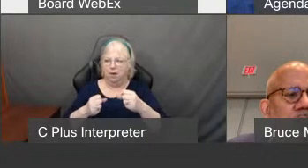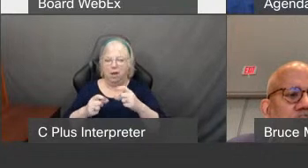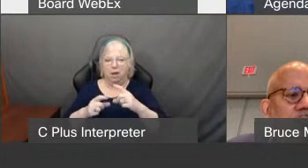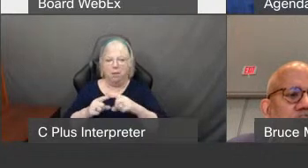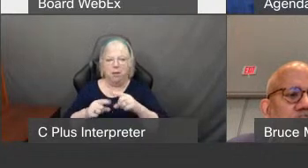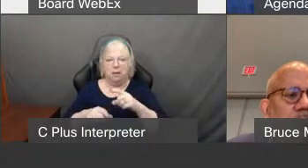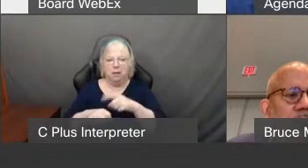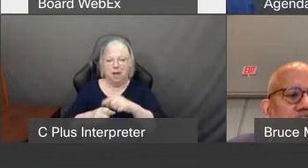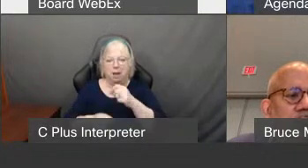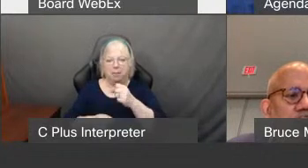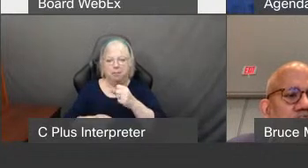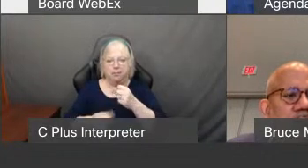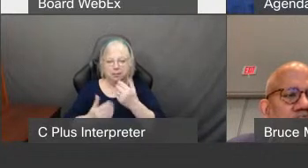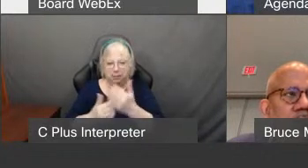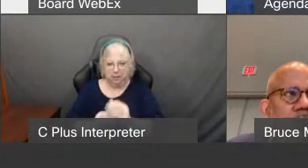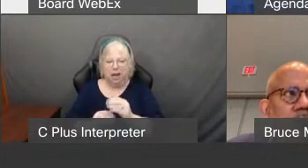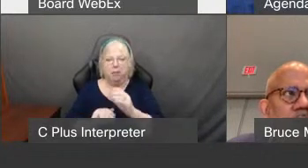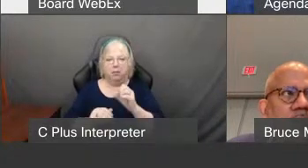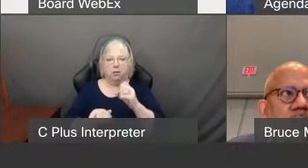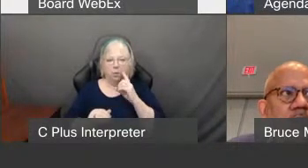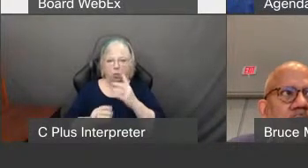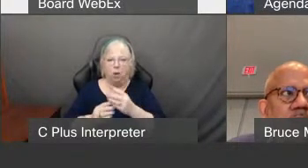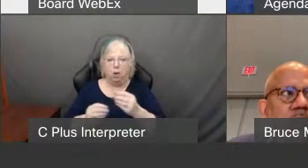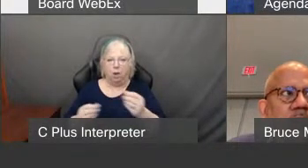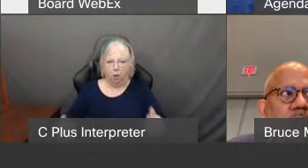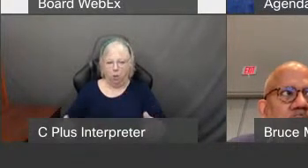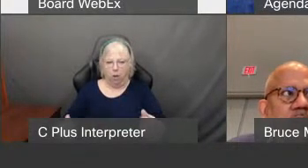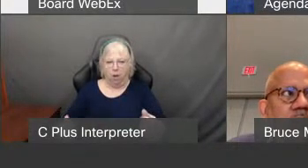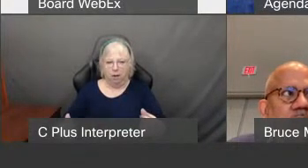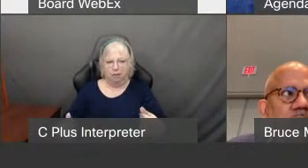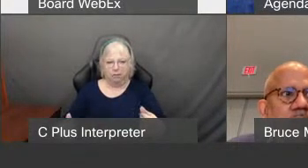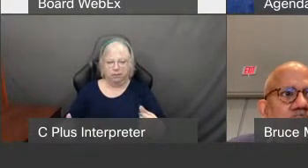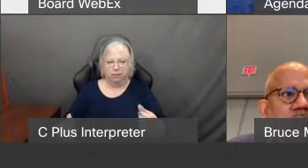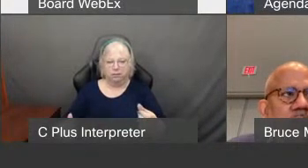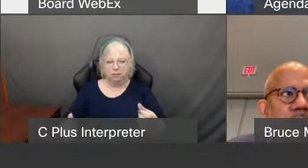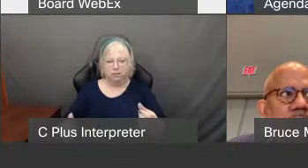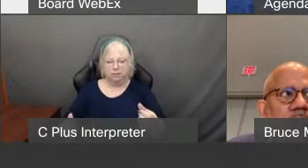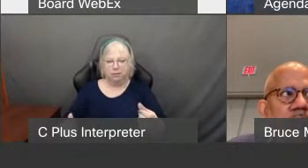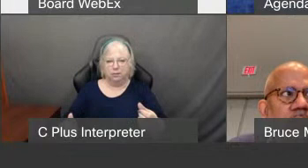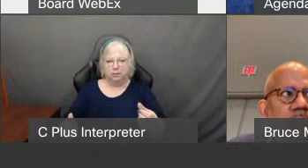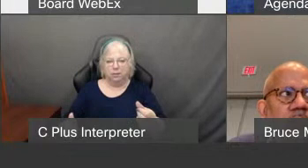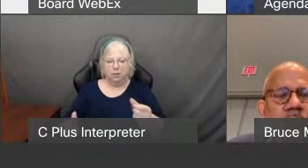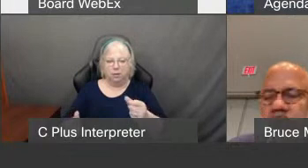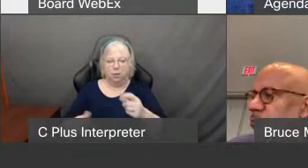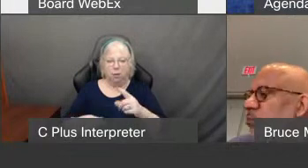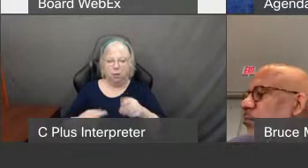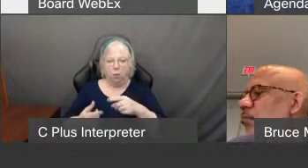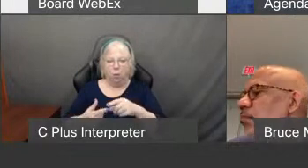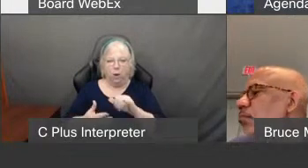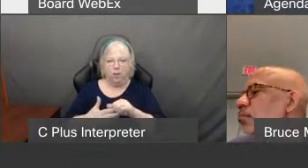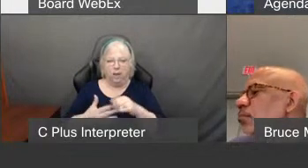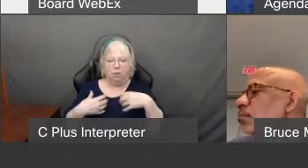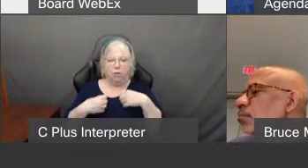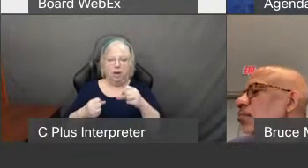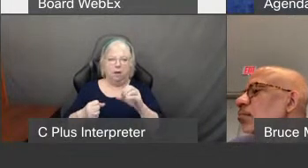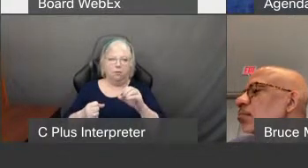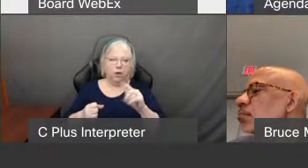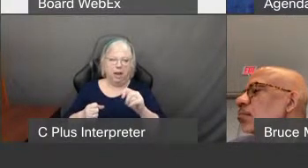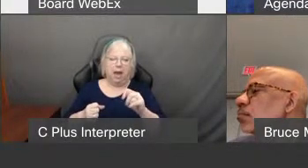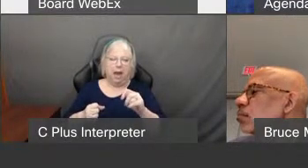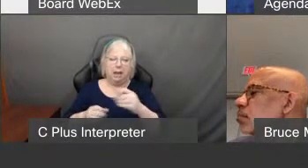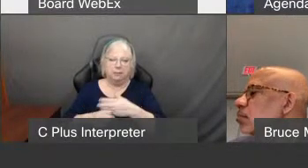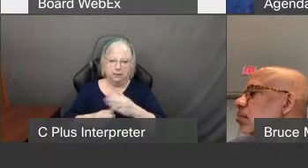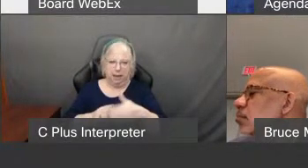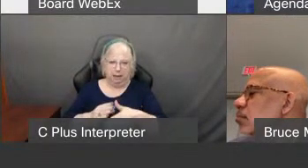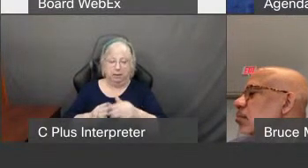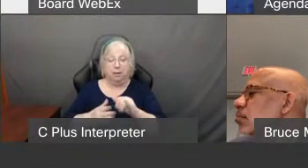it's time stamped. And so it will go away at the end of the life of that Recovery Act. And I think this is